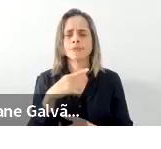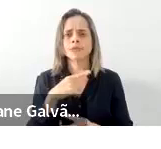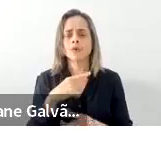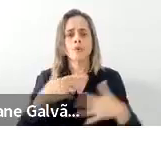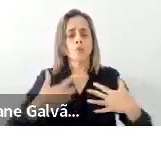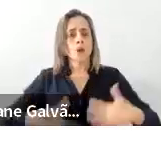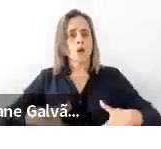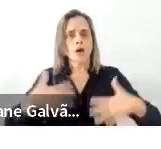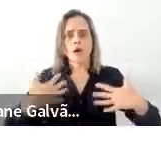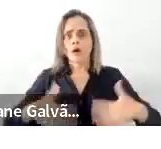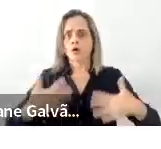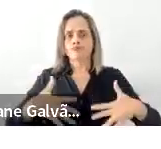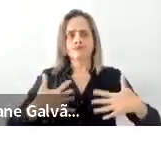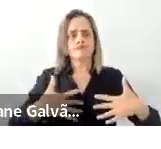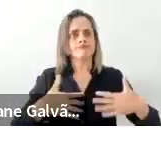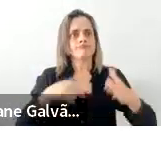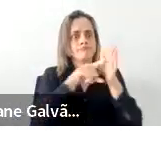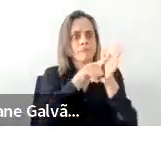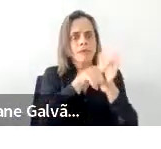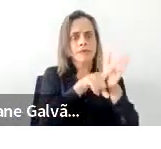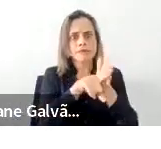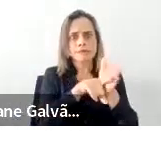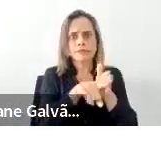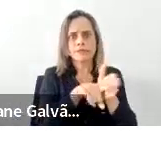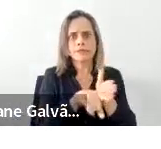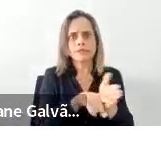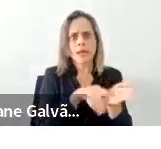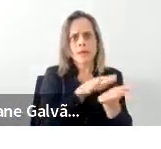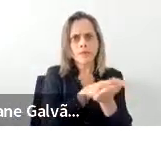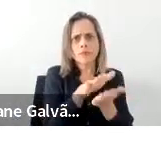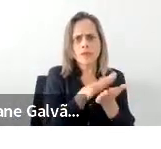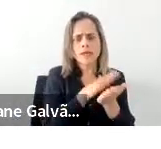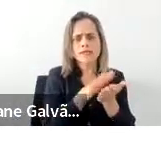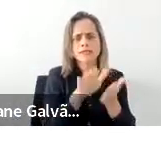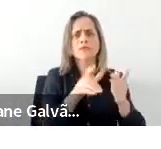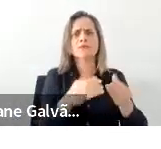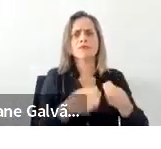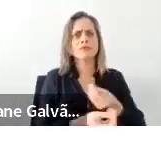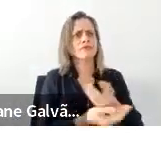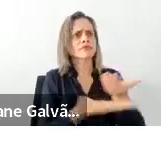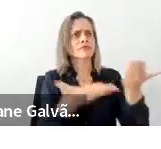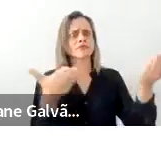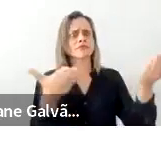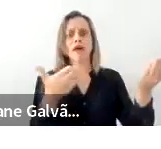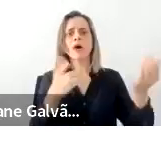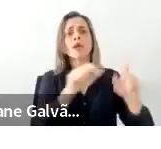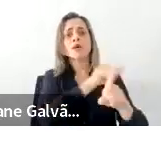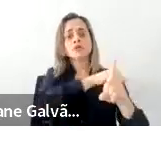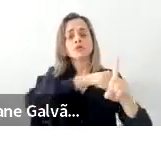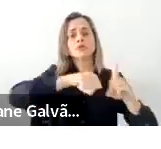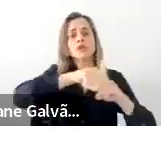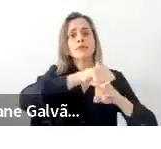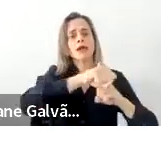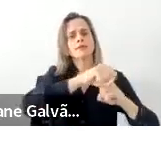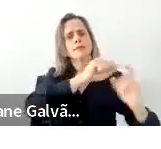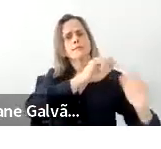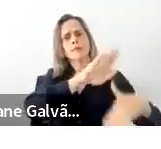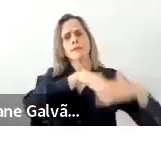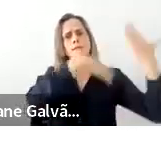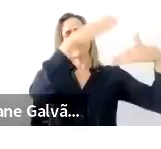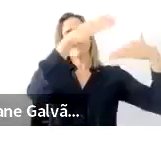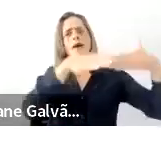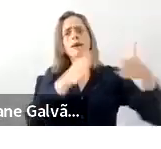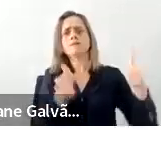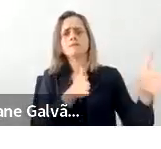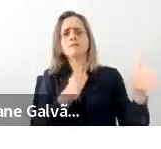revolutionary developments throughout society after 1917. But the revolution was also